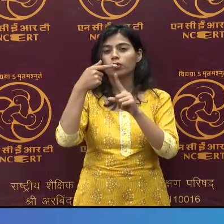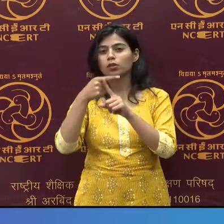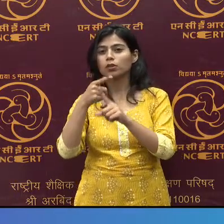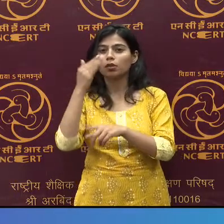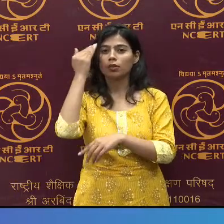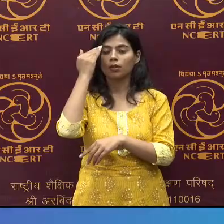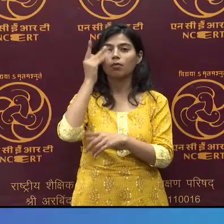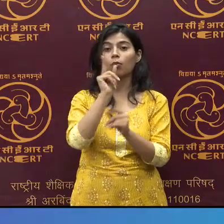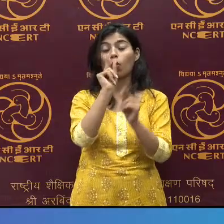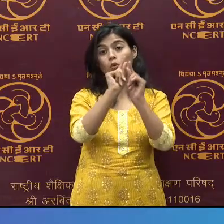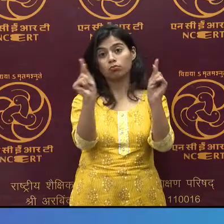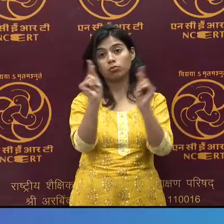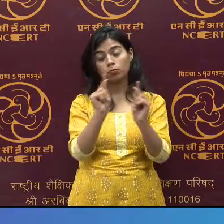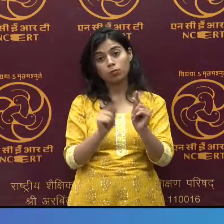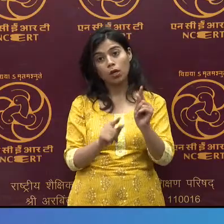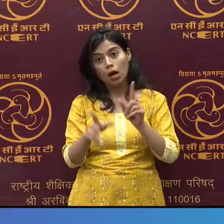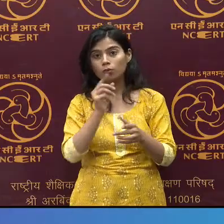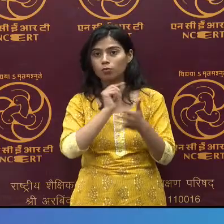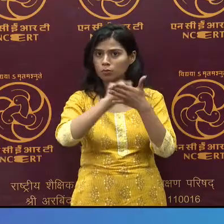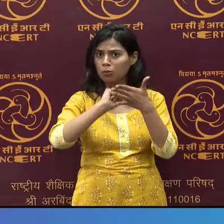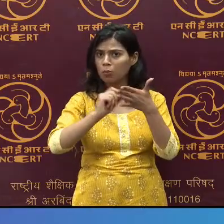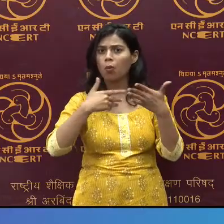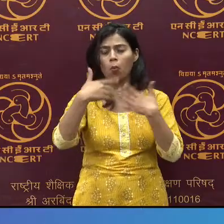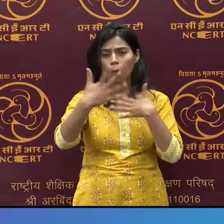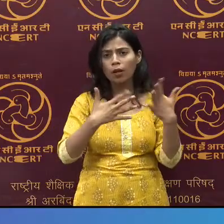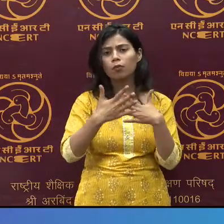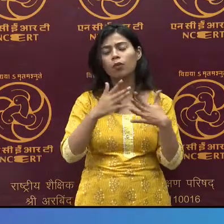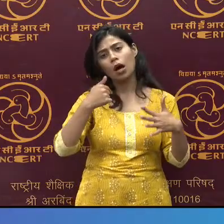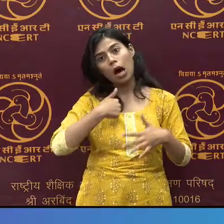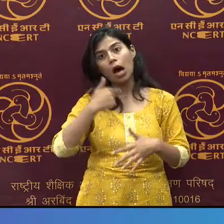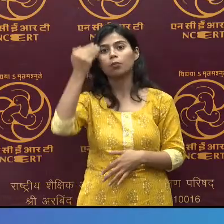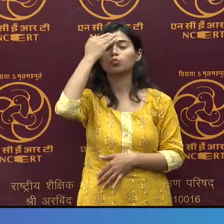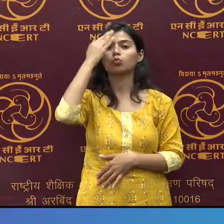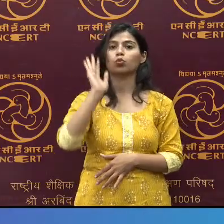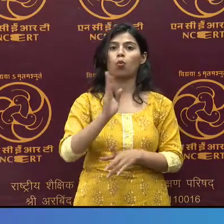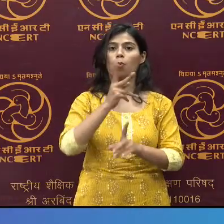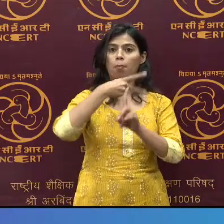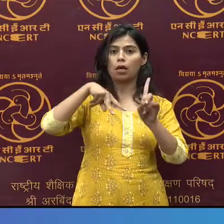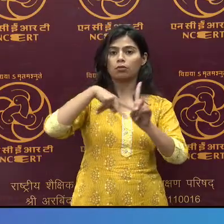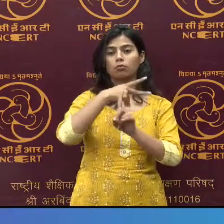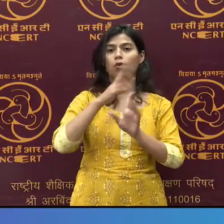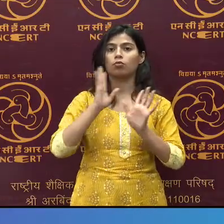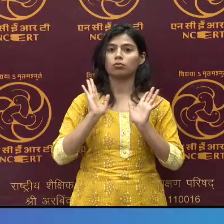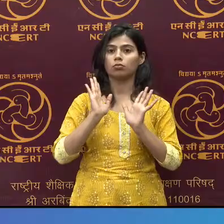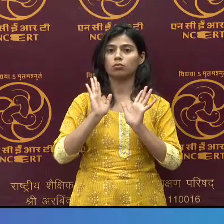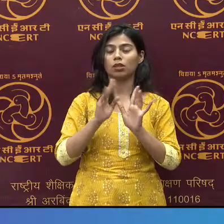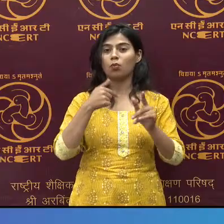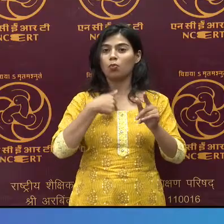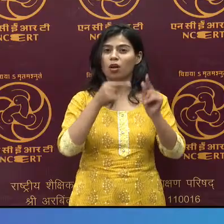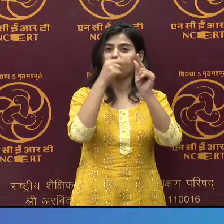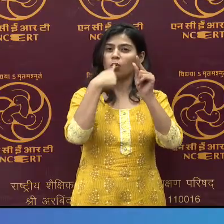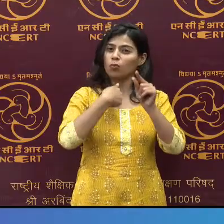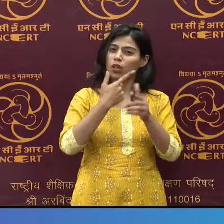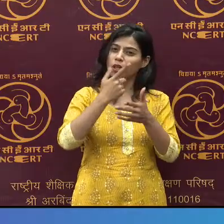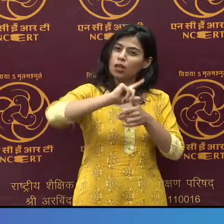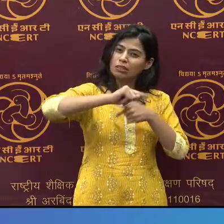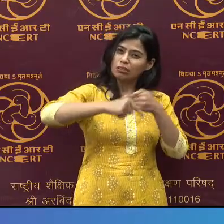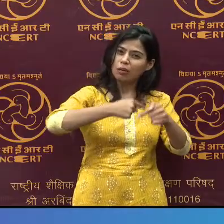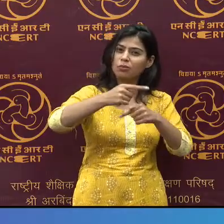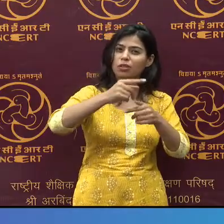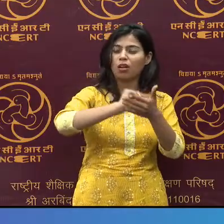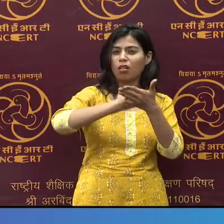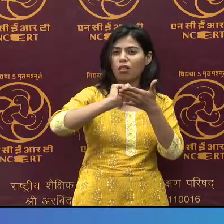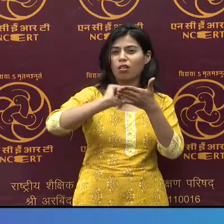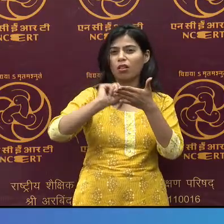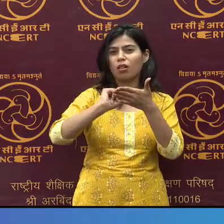about that particular point. Also, what happens is when we are writing, we write long sentences. We'll try to write everything in that one